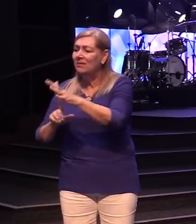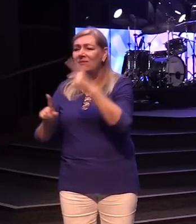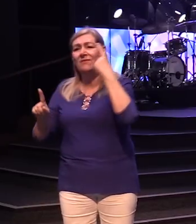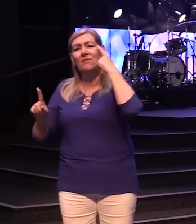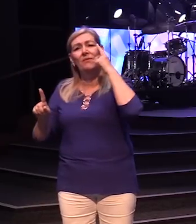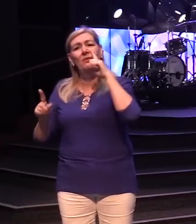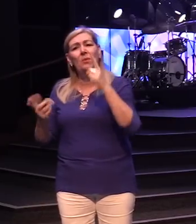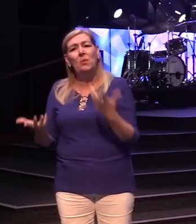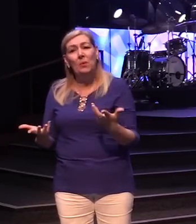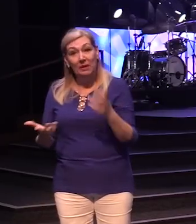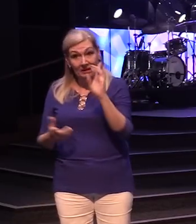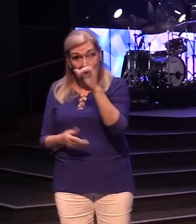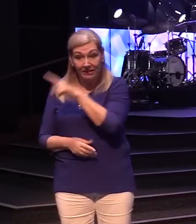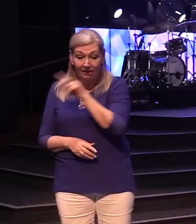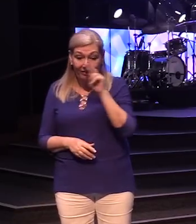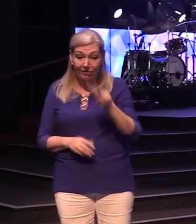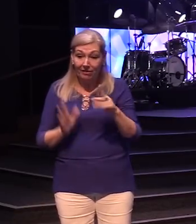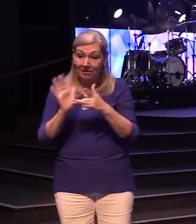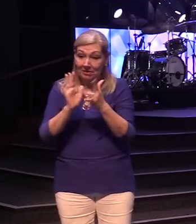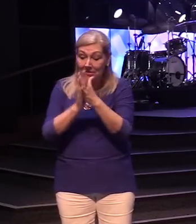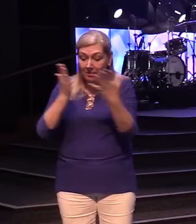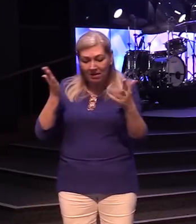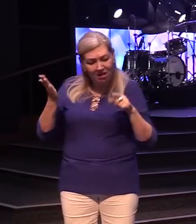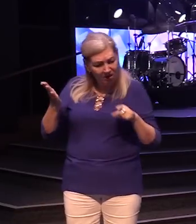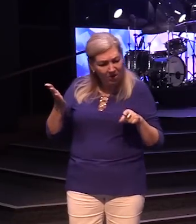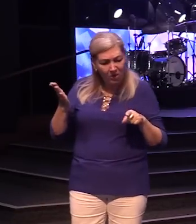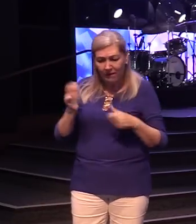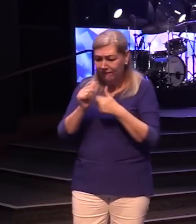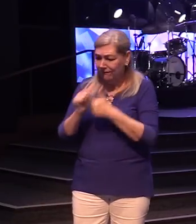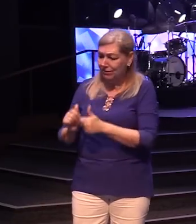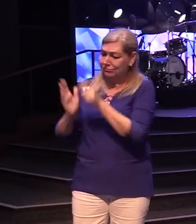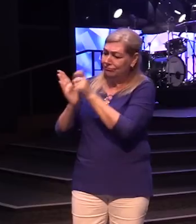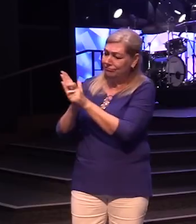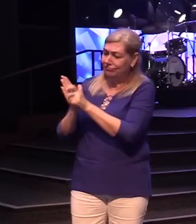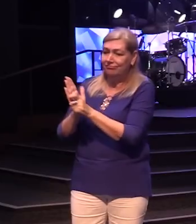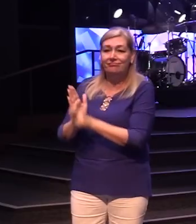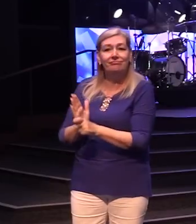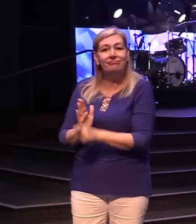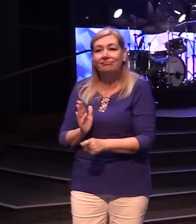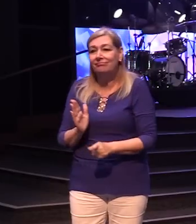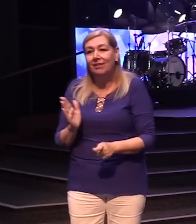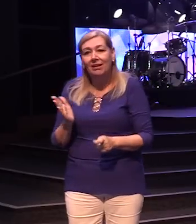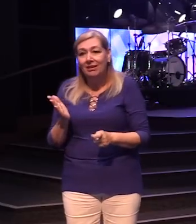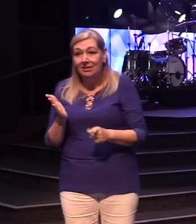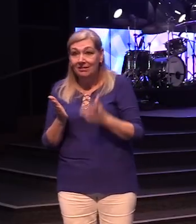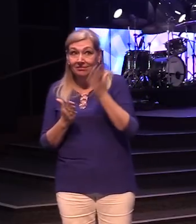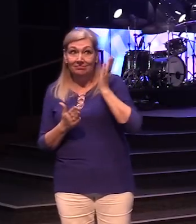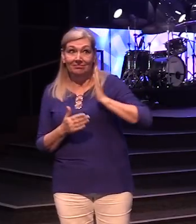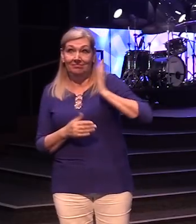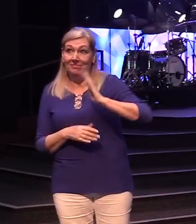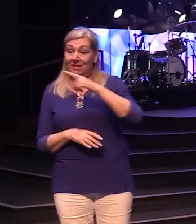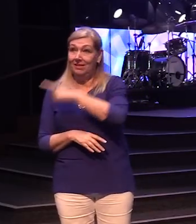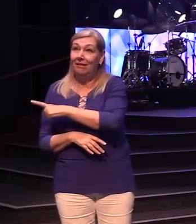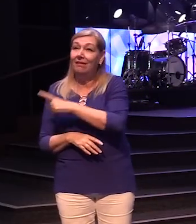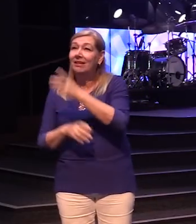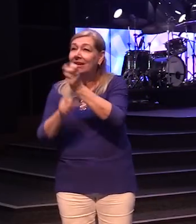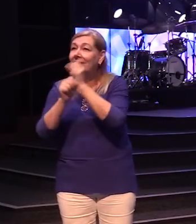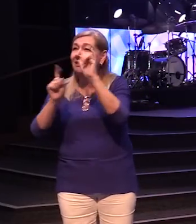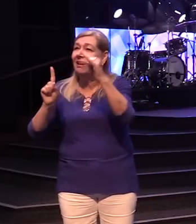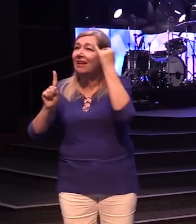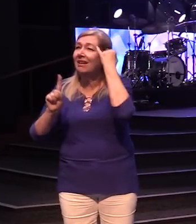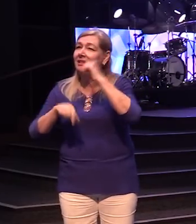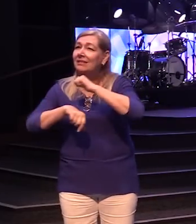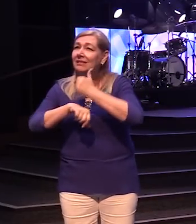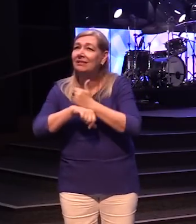precisely find it in the Bible or in the specific writings of any of the great writers of the day, but it